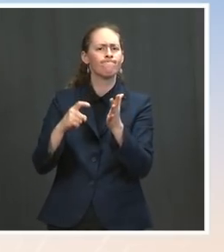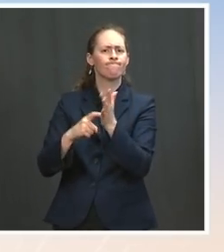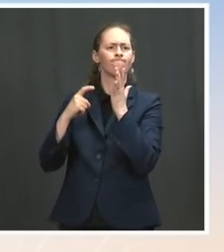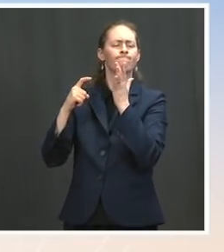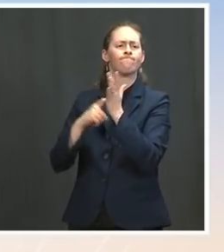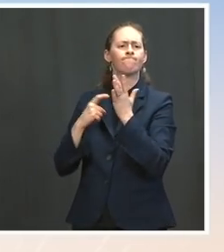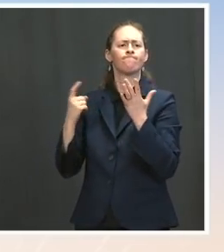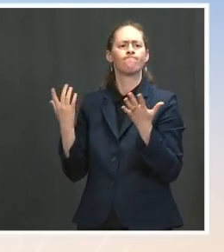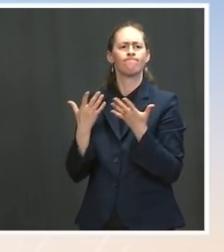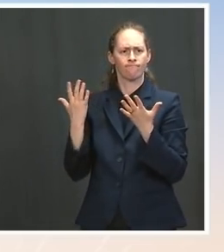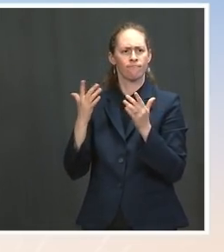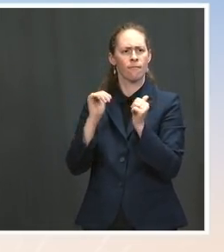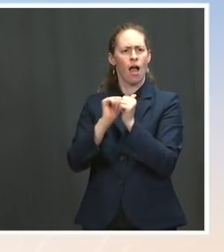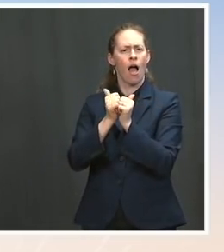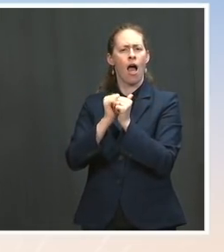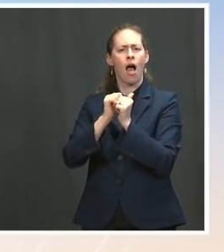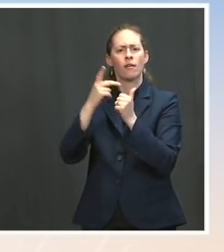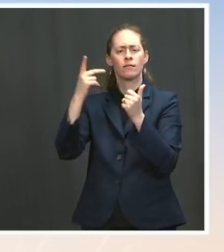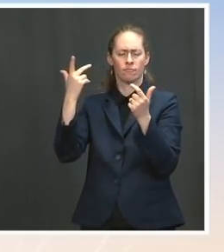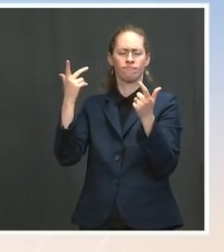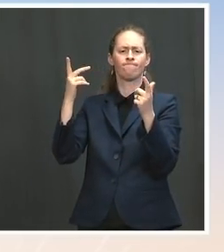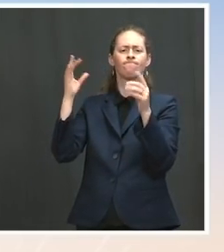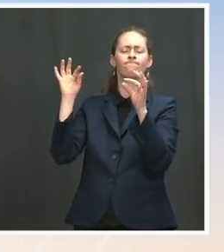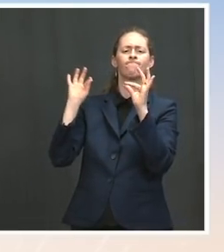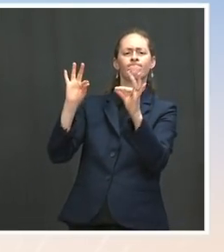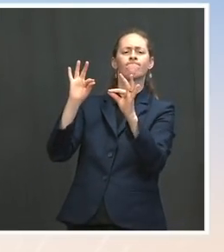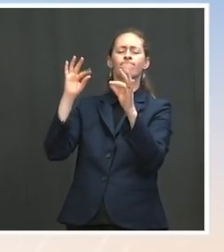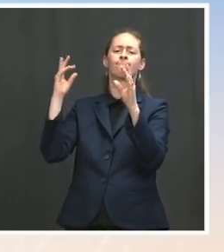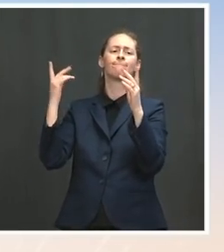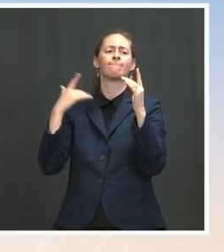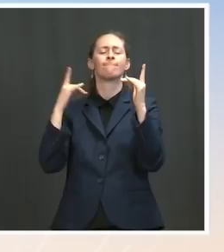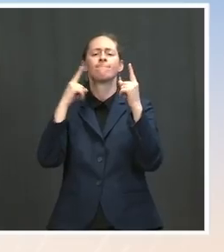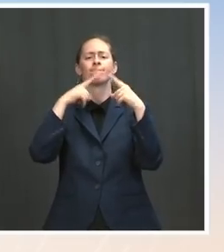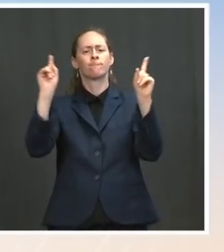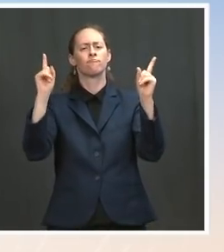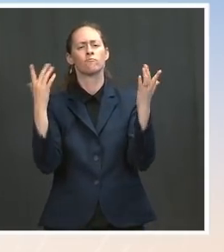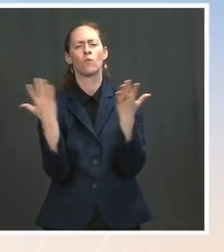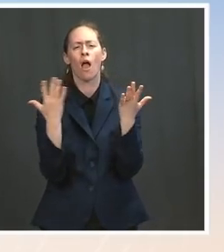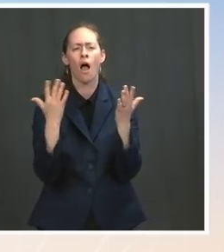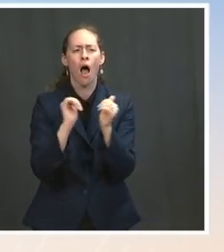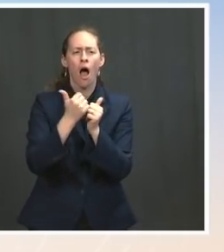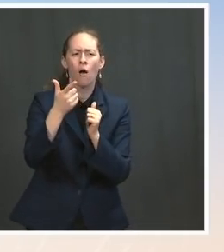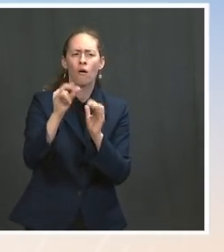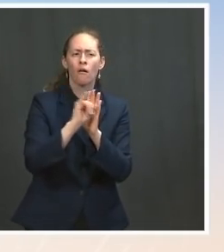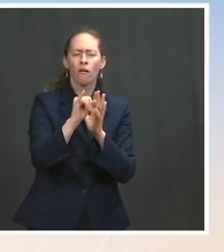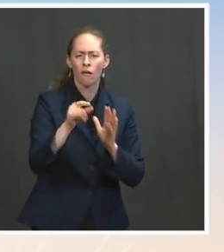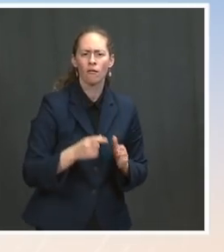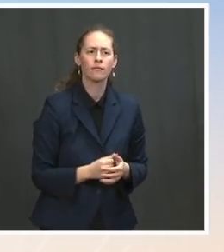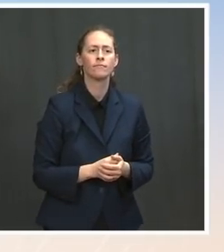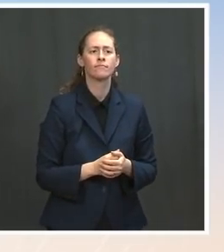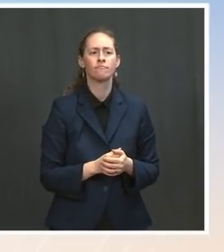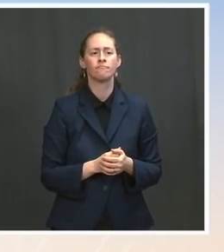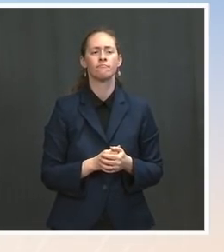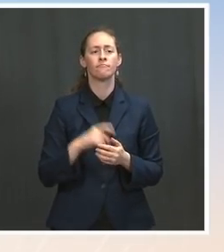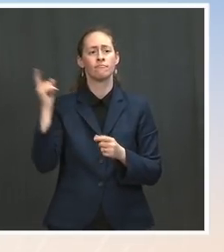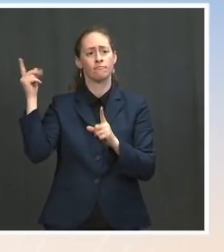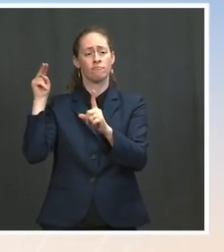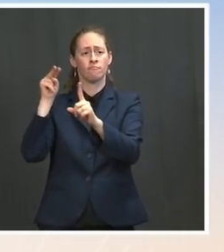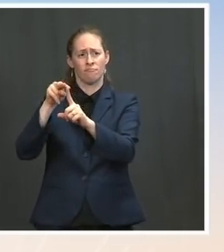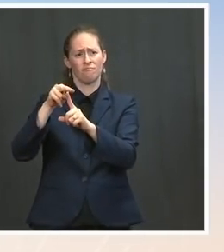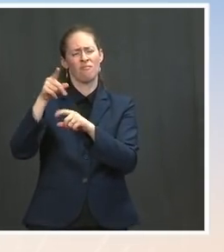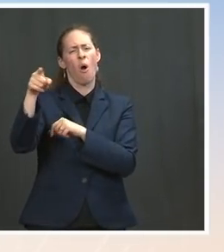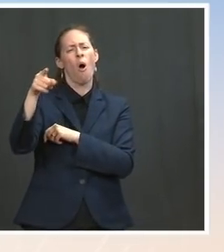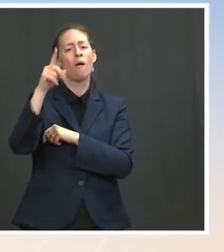that? Well, first, let me say that the president sees the vice president as an important partner and somebody who can work to take